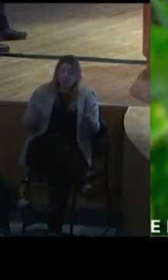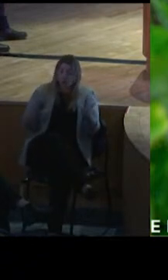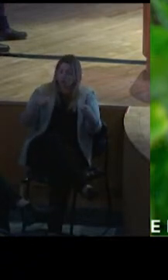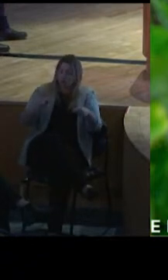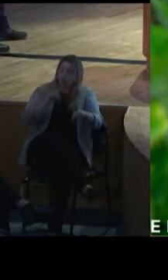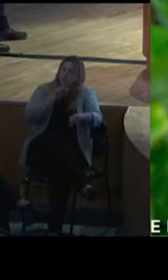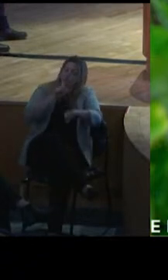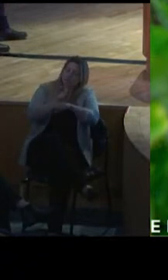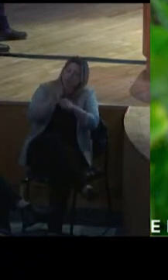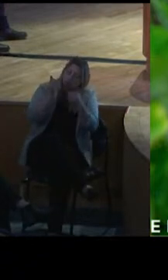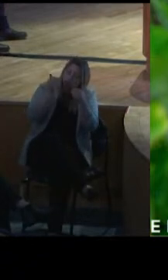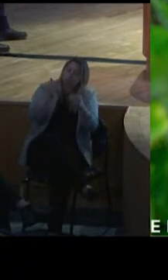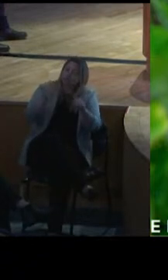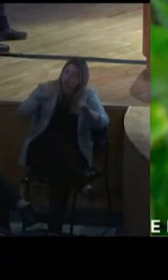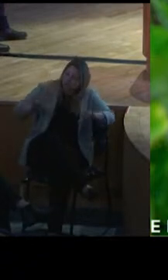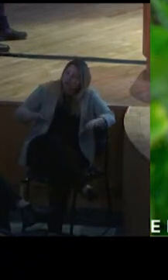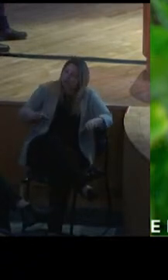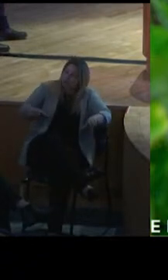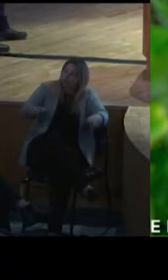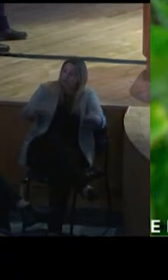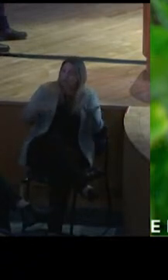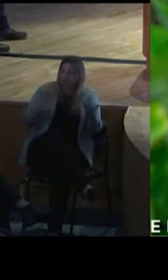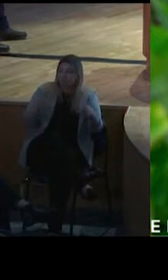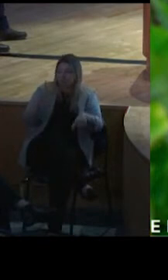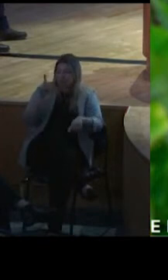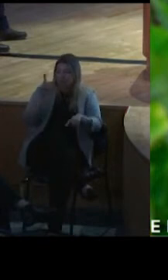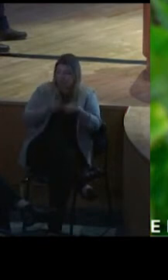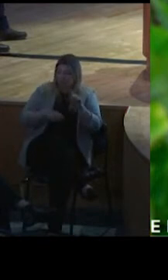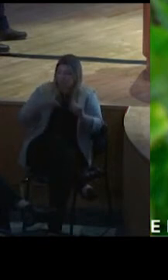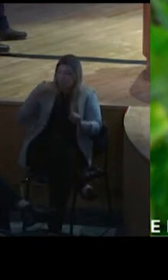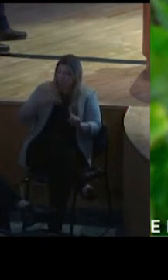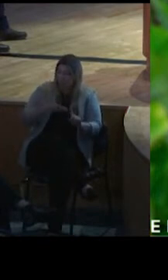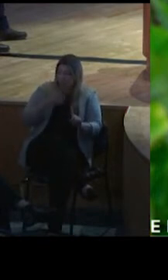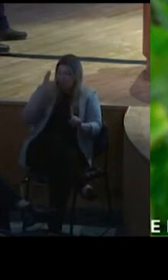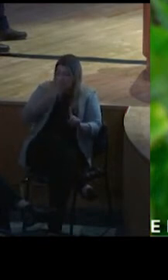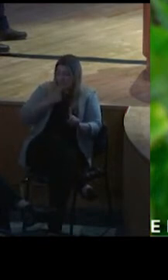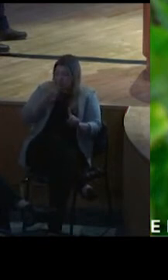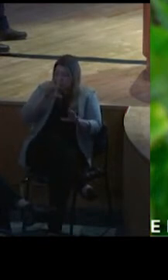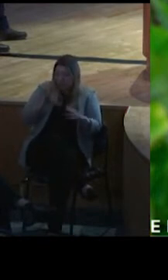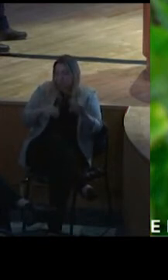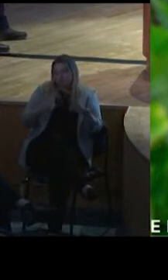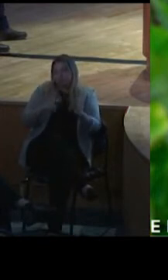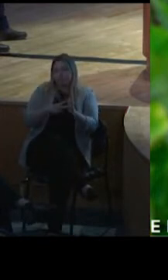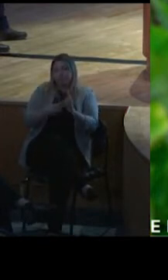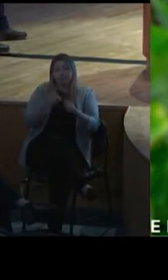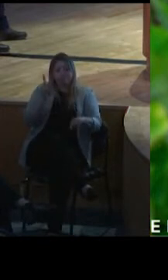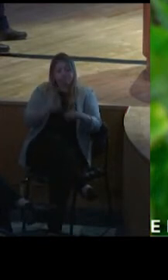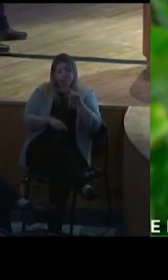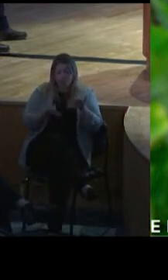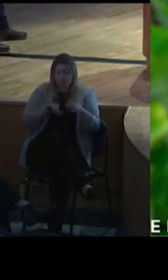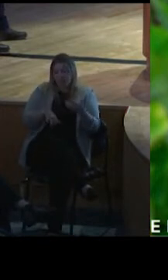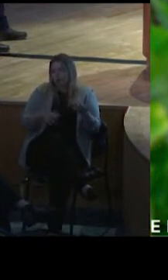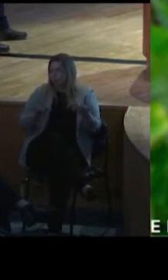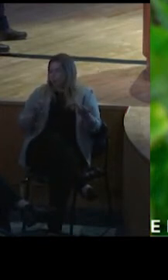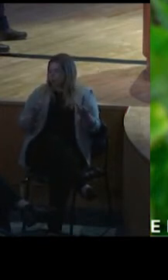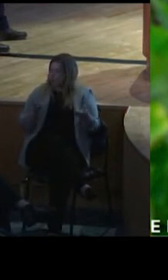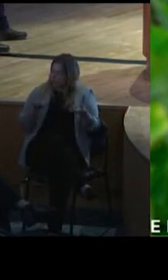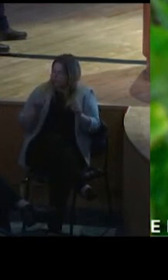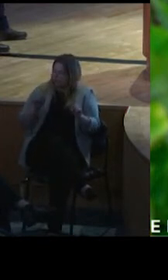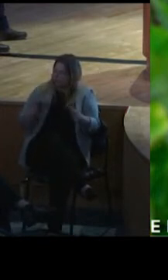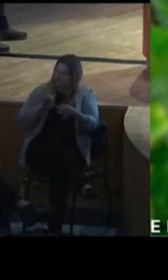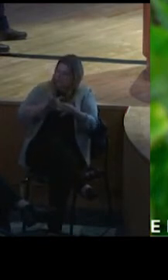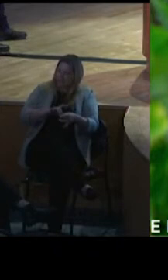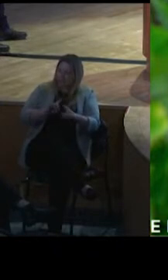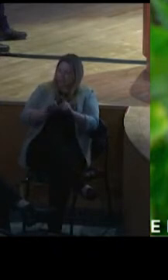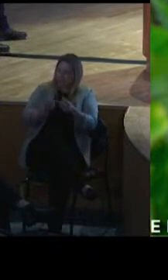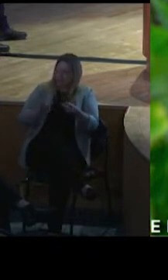it, right? And if you can't be there in Hawaii to do it, that doesn't mean you can't do it. You can also connect with places of your own. You